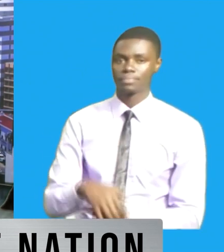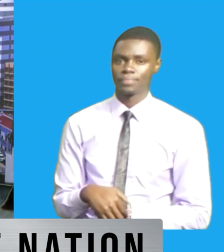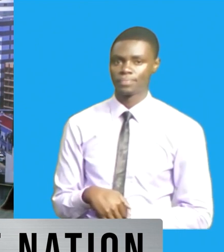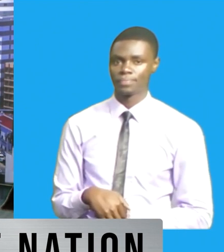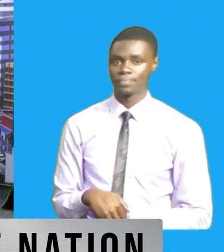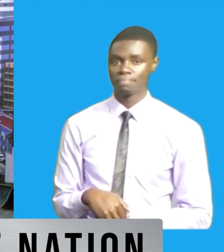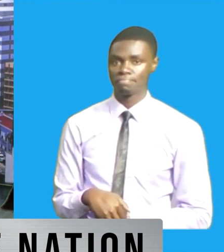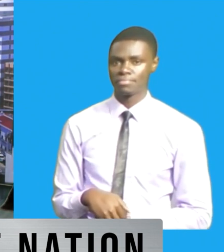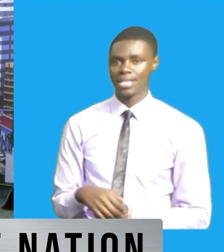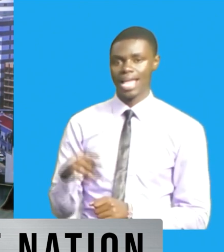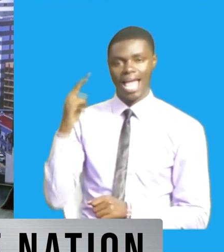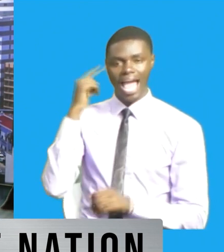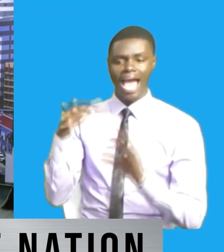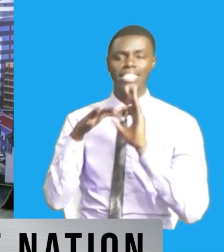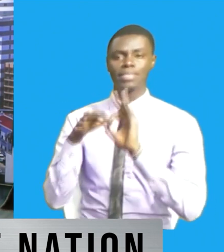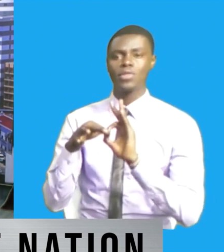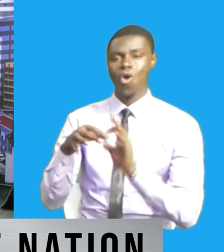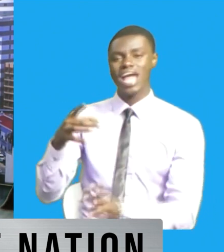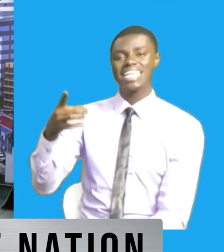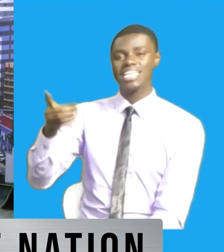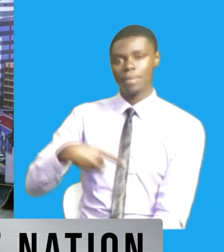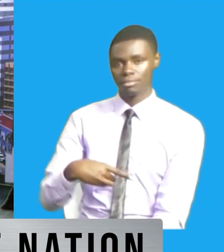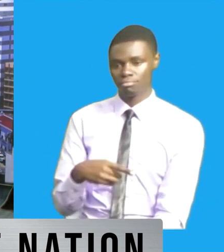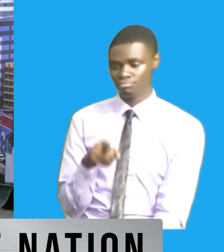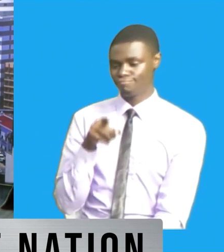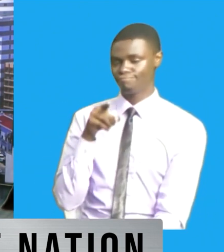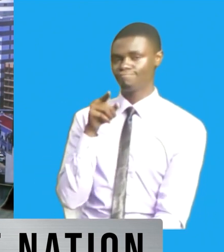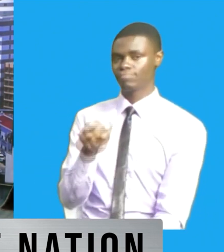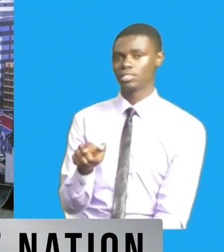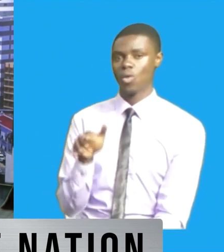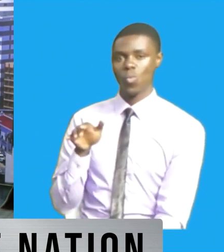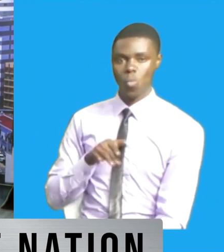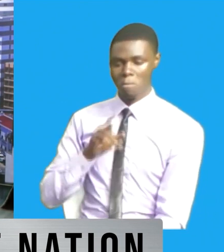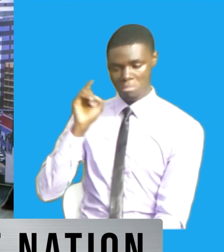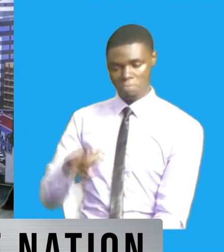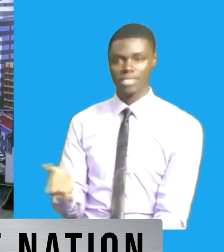So, Azimio's demand on that list is that they be